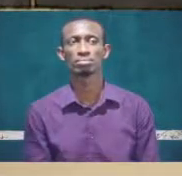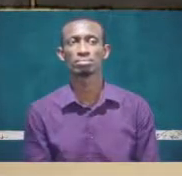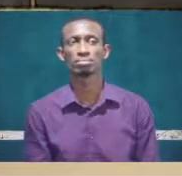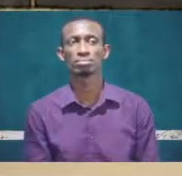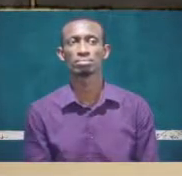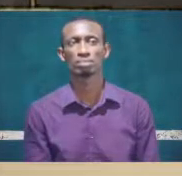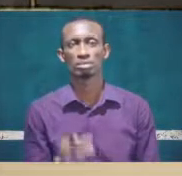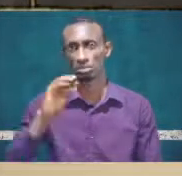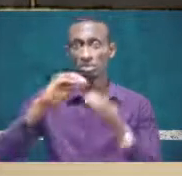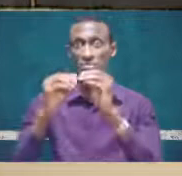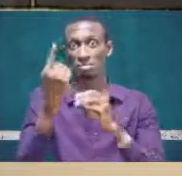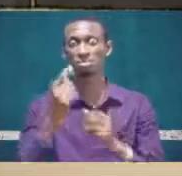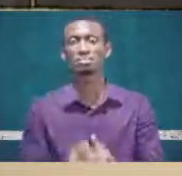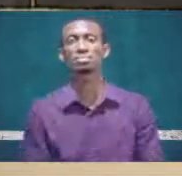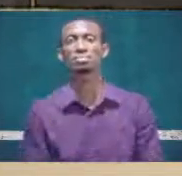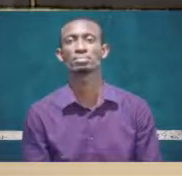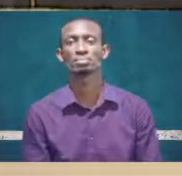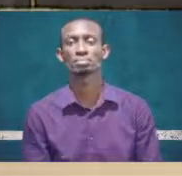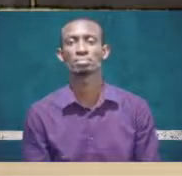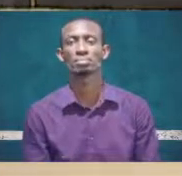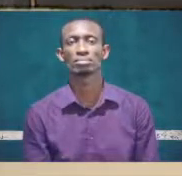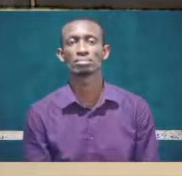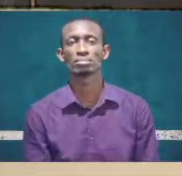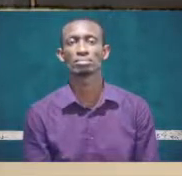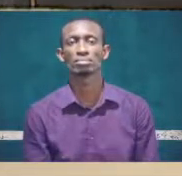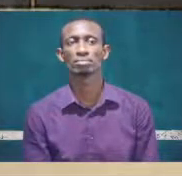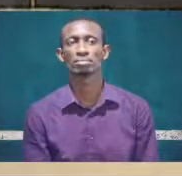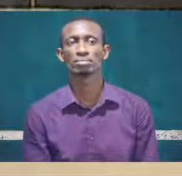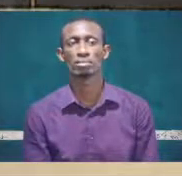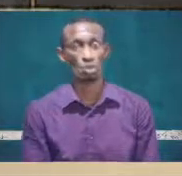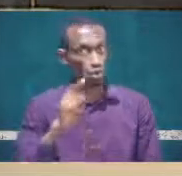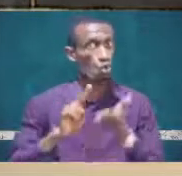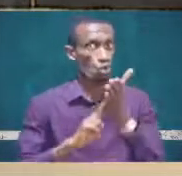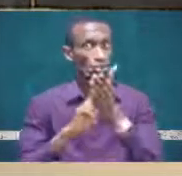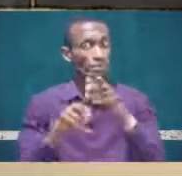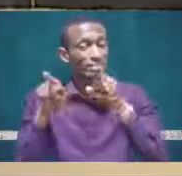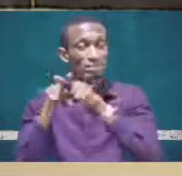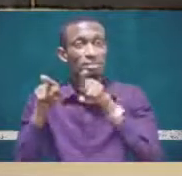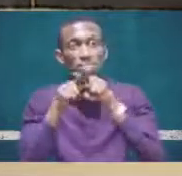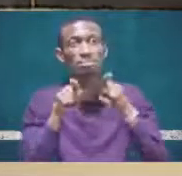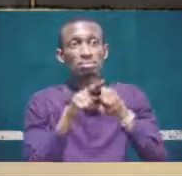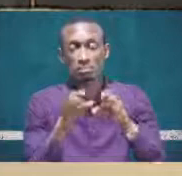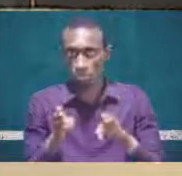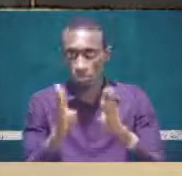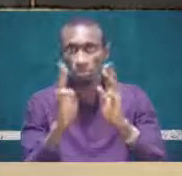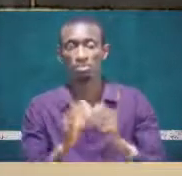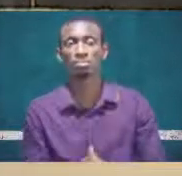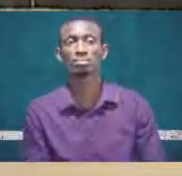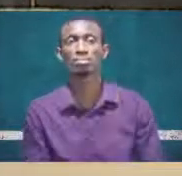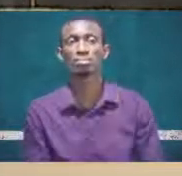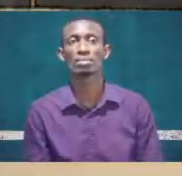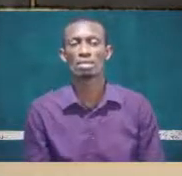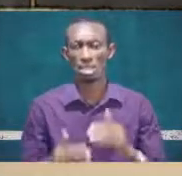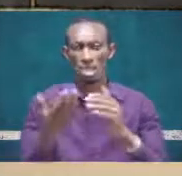This was number 1. Using the same method, I'll